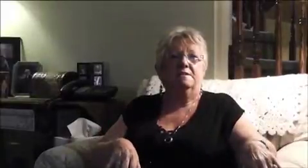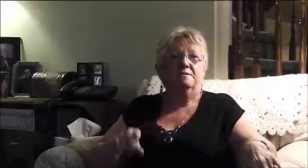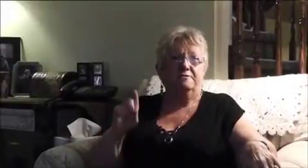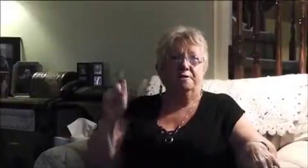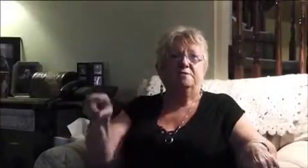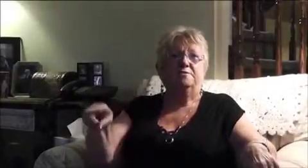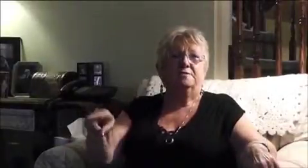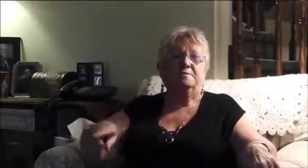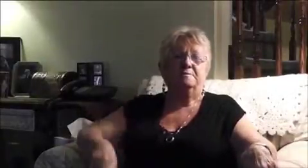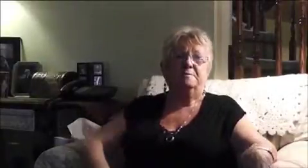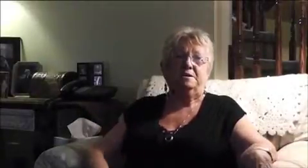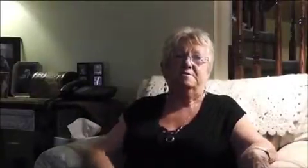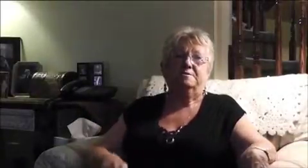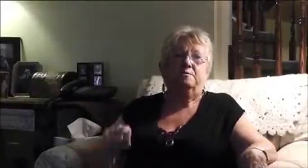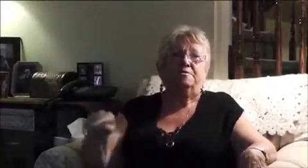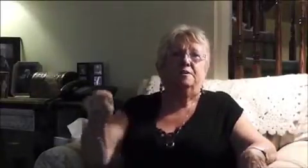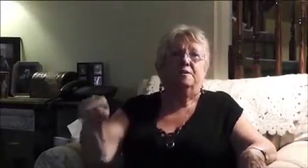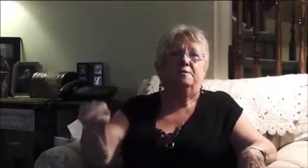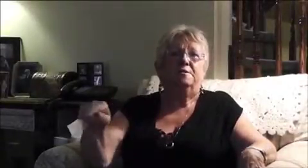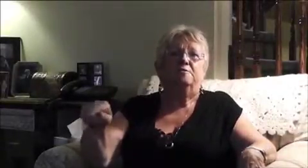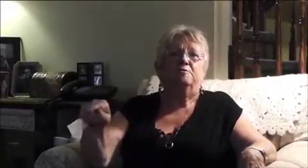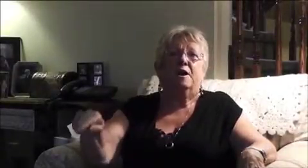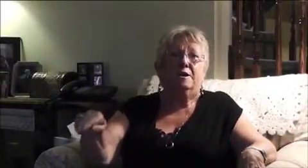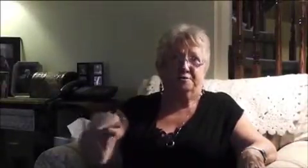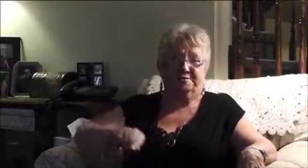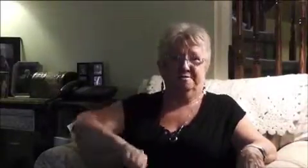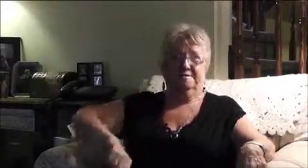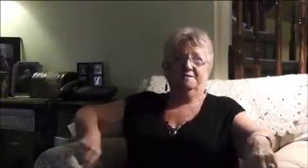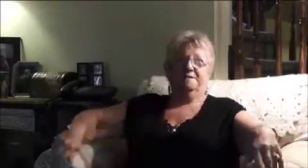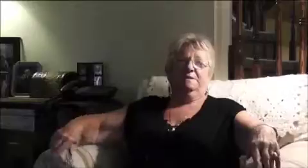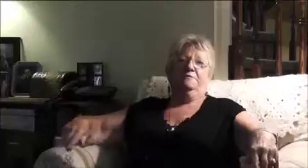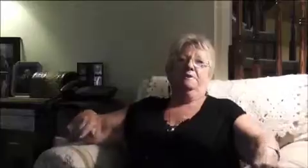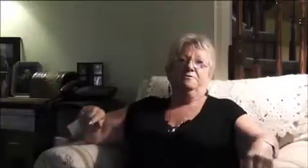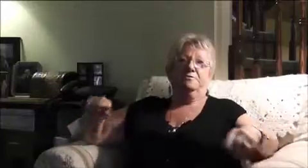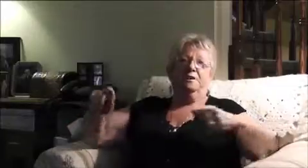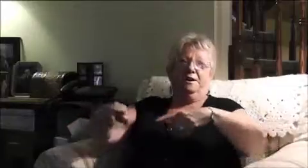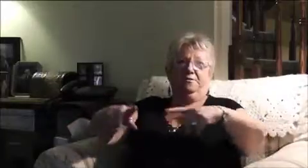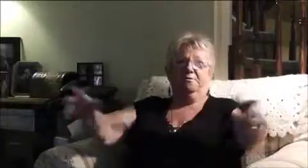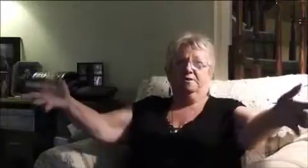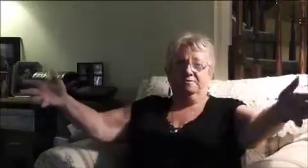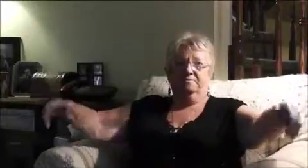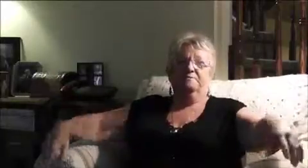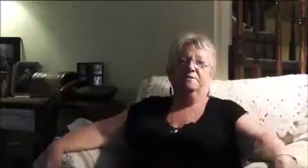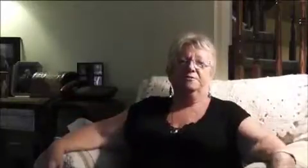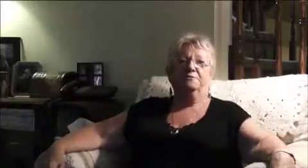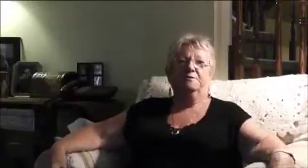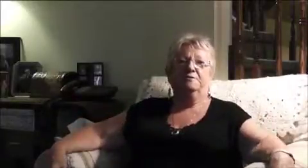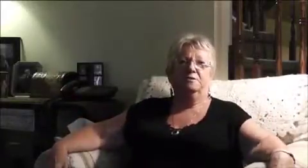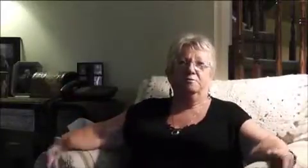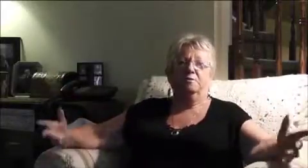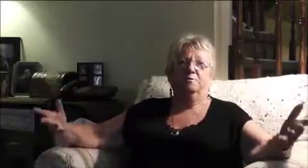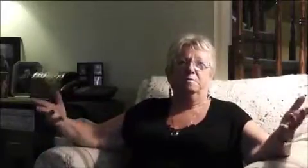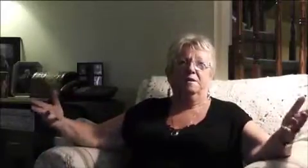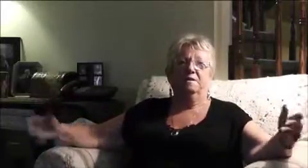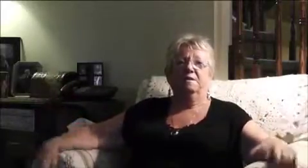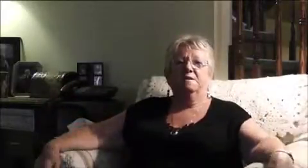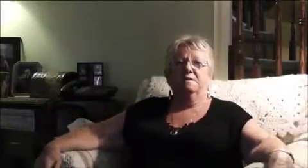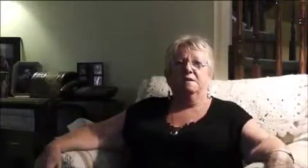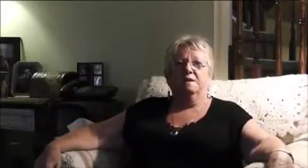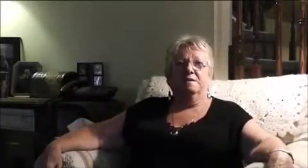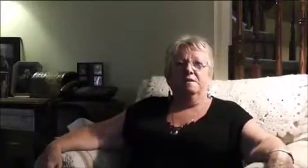said, follow your dream. Because he said, we started out in a garage, in a friend's garage with our instruments, and look at where we